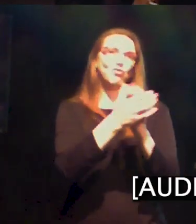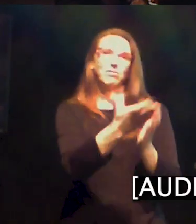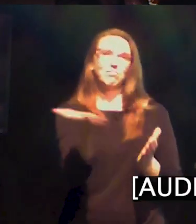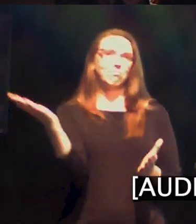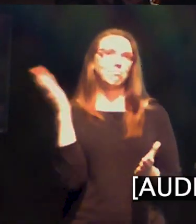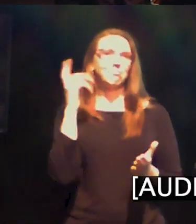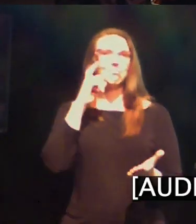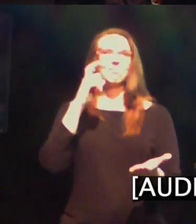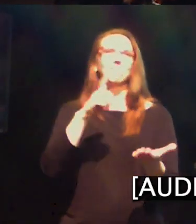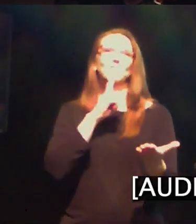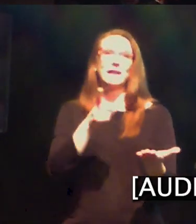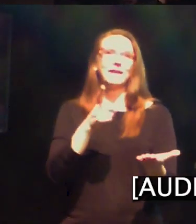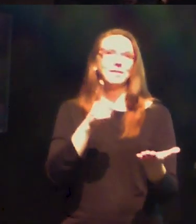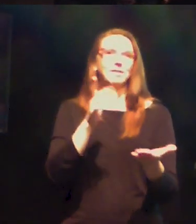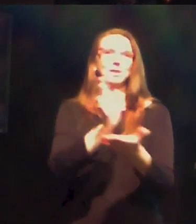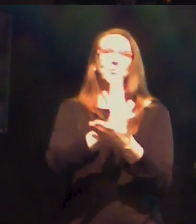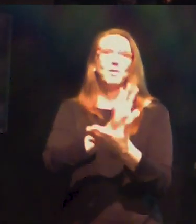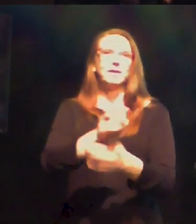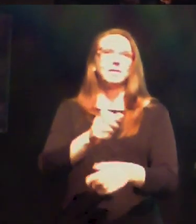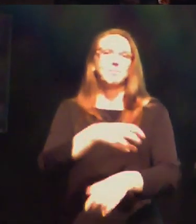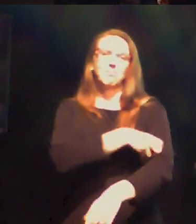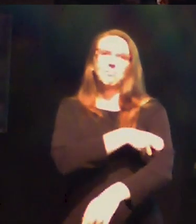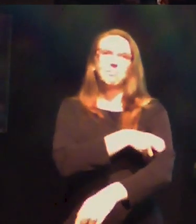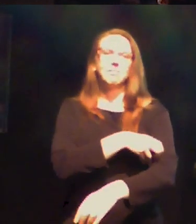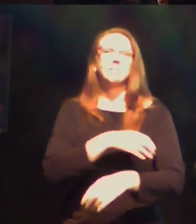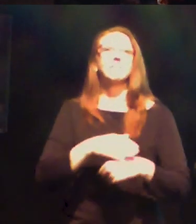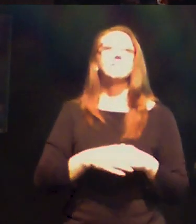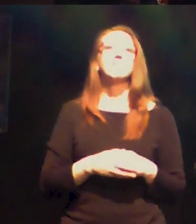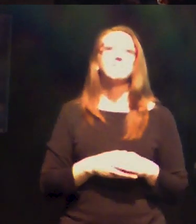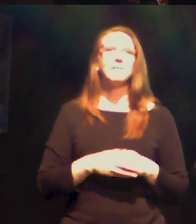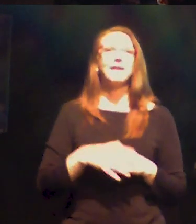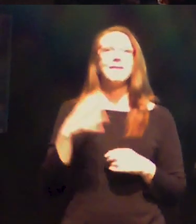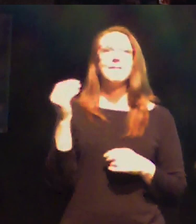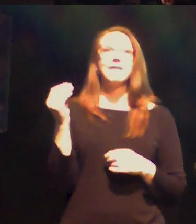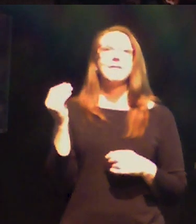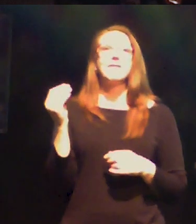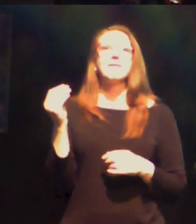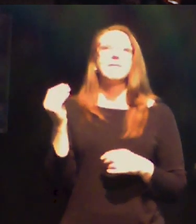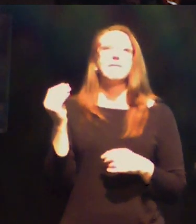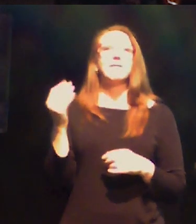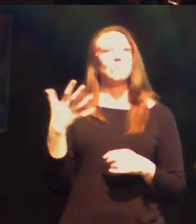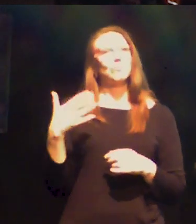First of all, congratulations to everyone. The film is incredibly powerful.